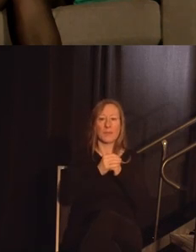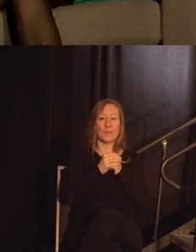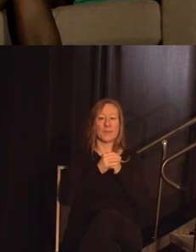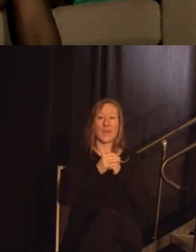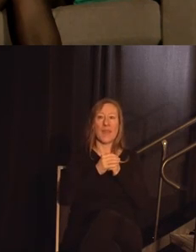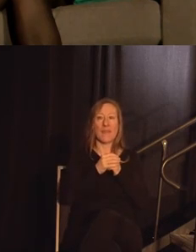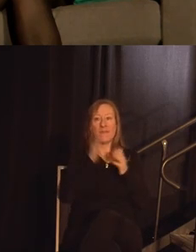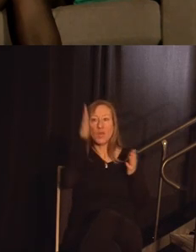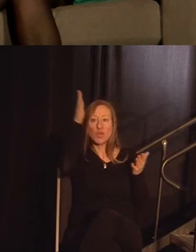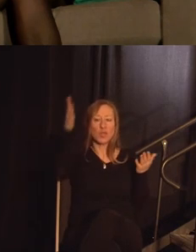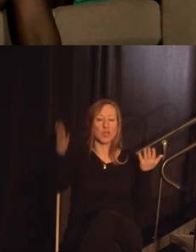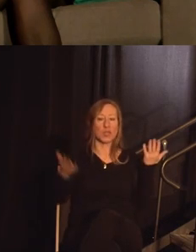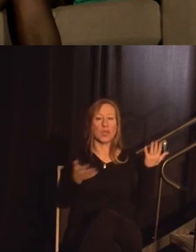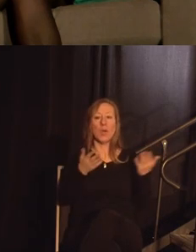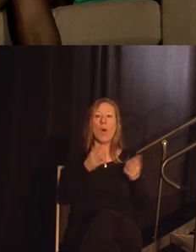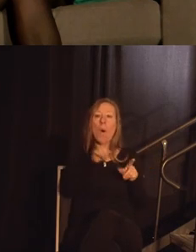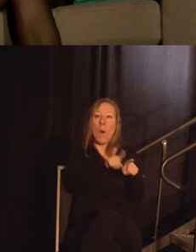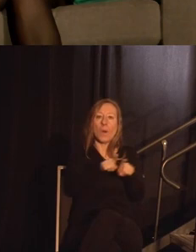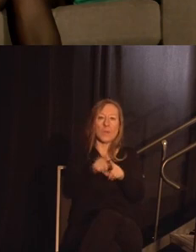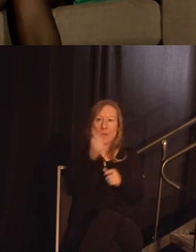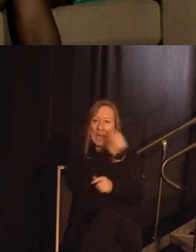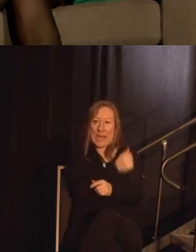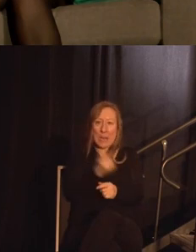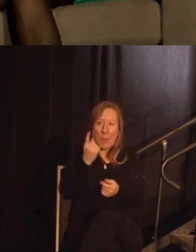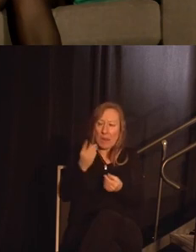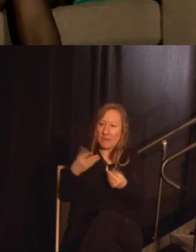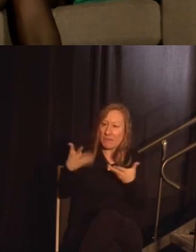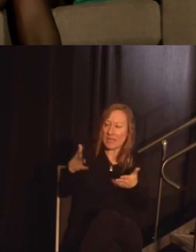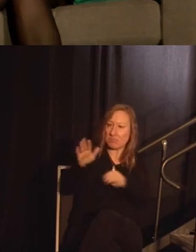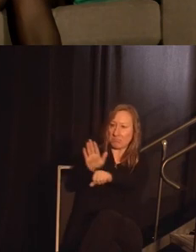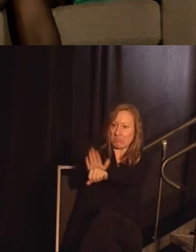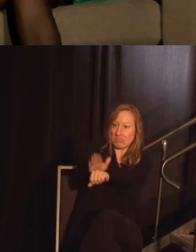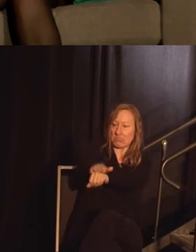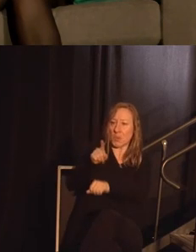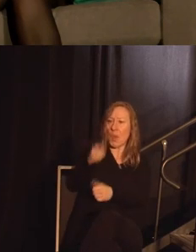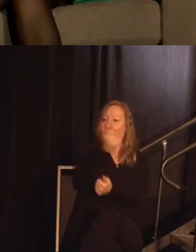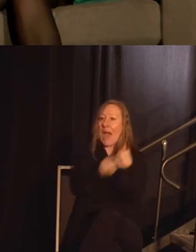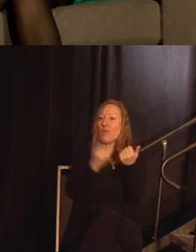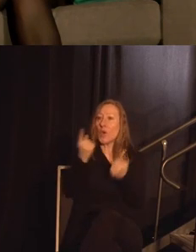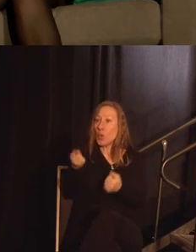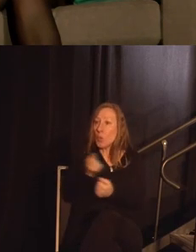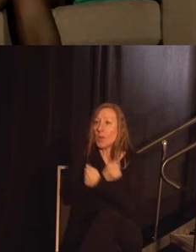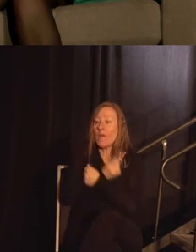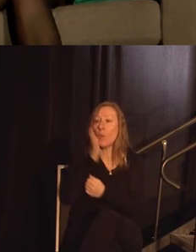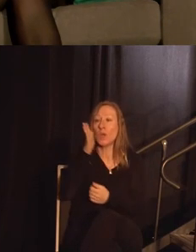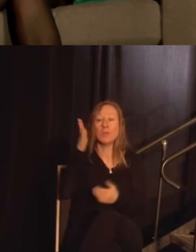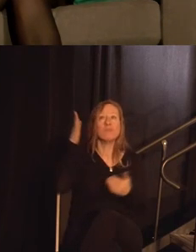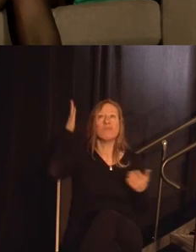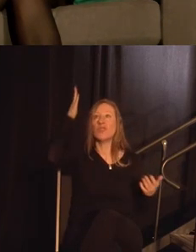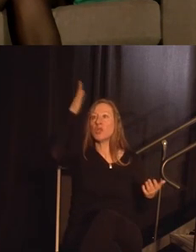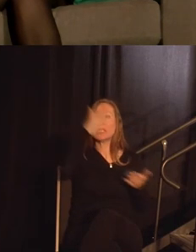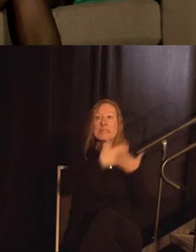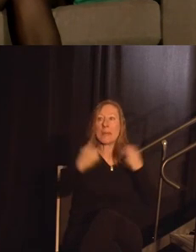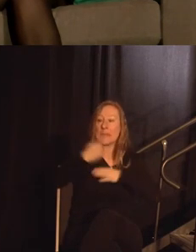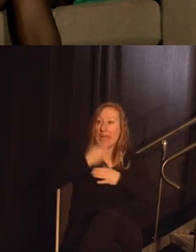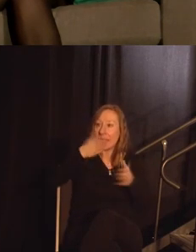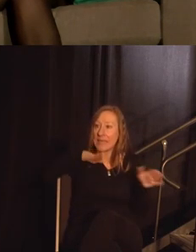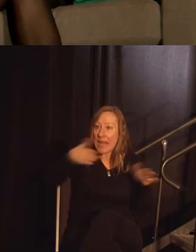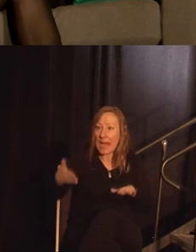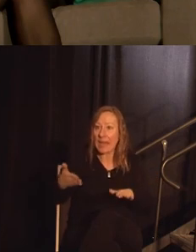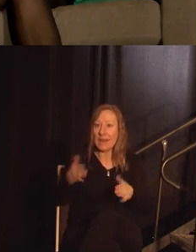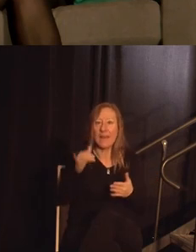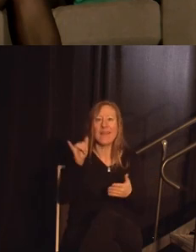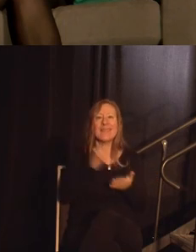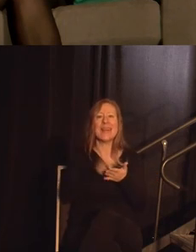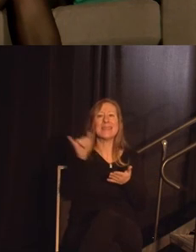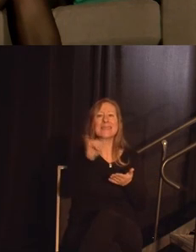as the future? Also, has anyone given you a heads up that everyone you love will die someday? That's like waking a